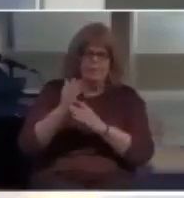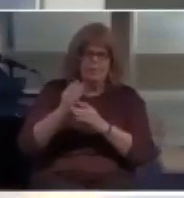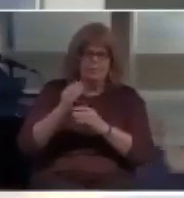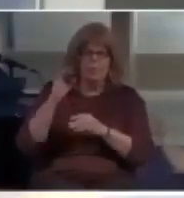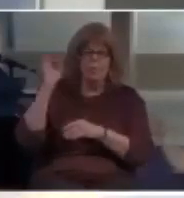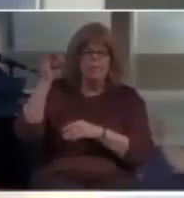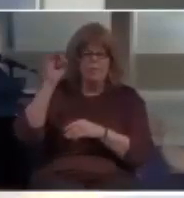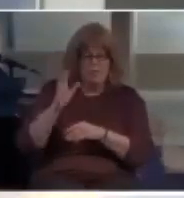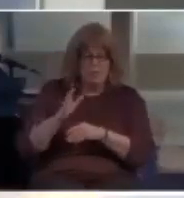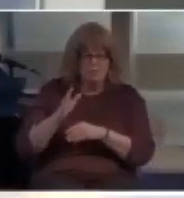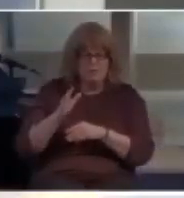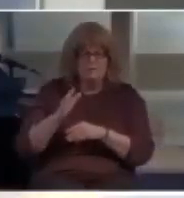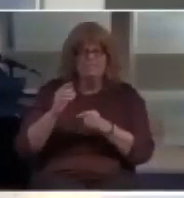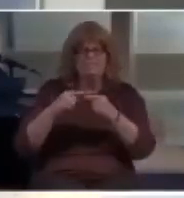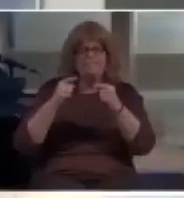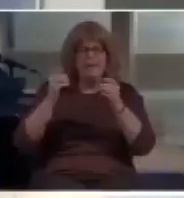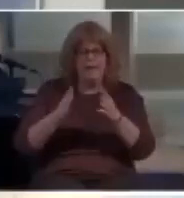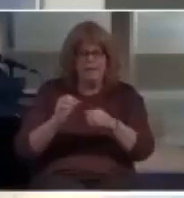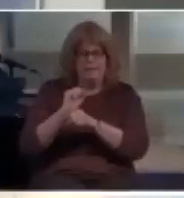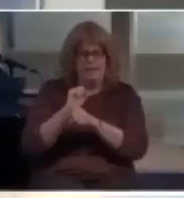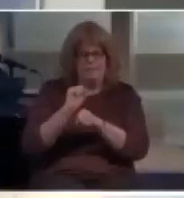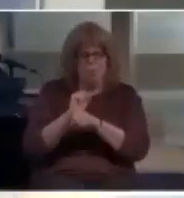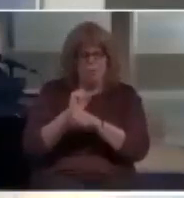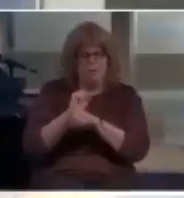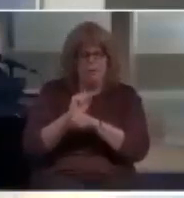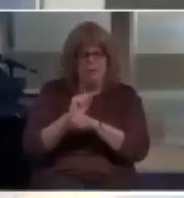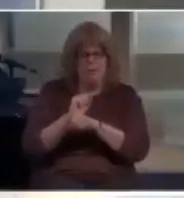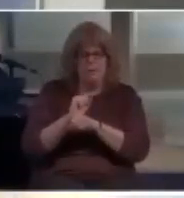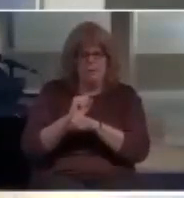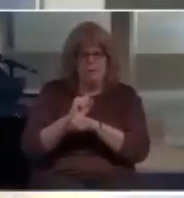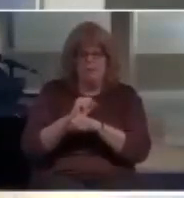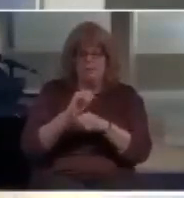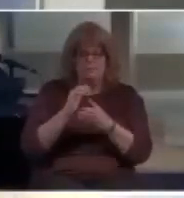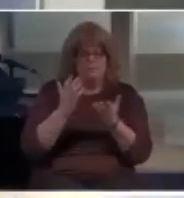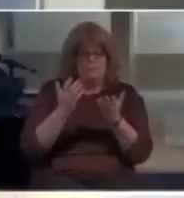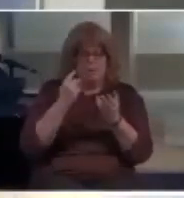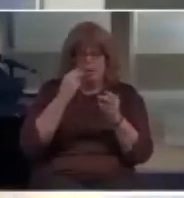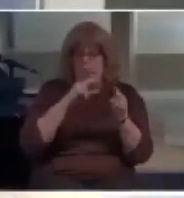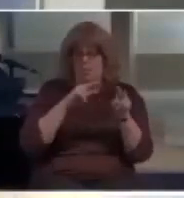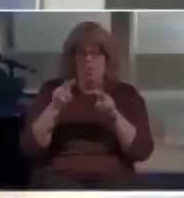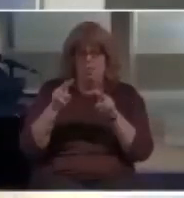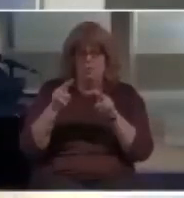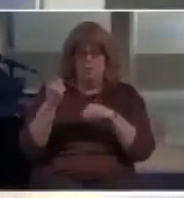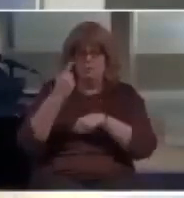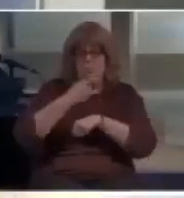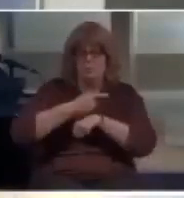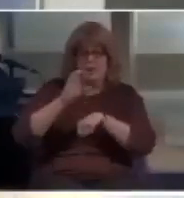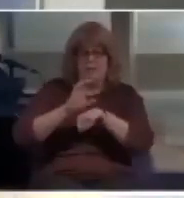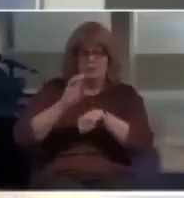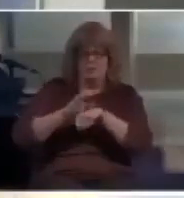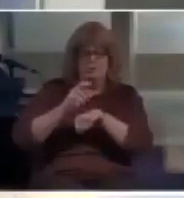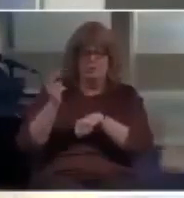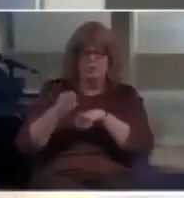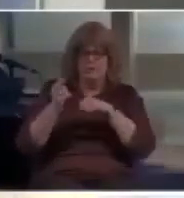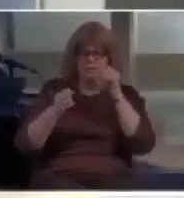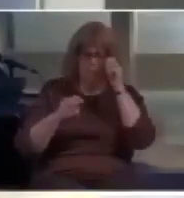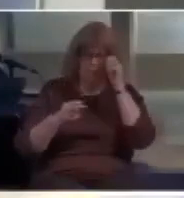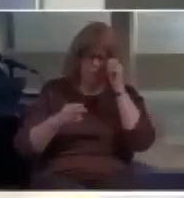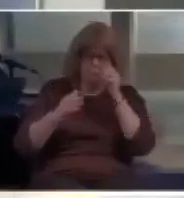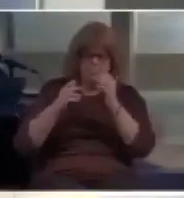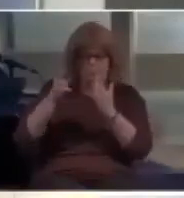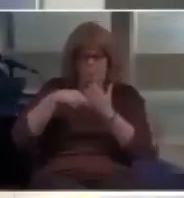clergy that our enemy is at work. And all we have to do is look at church history, and we can